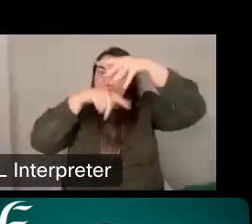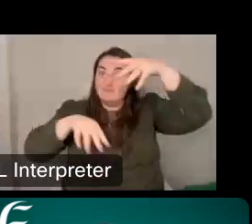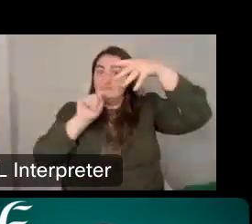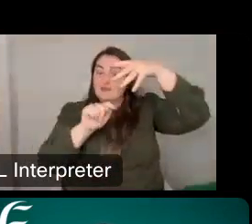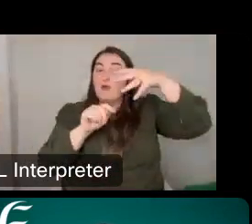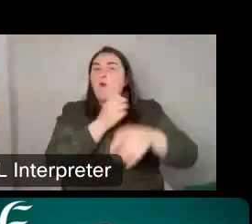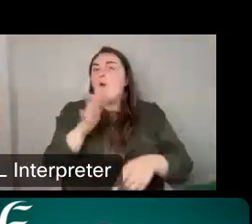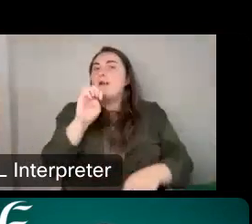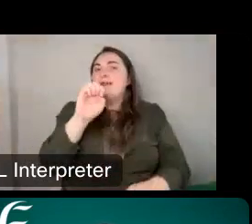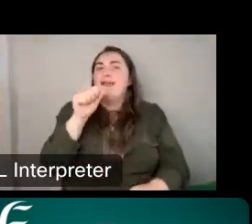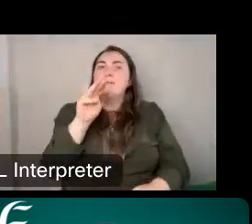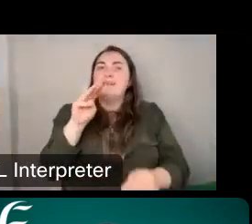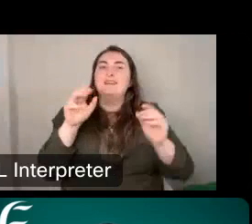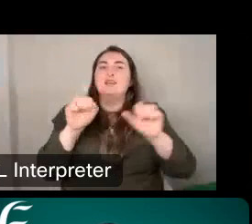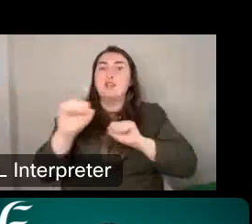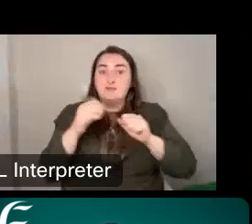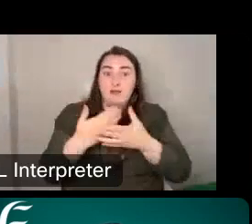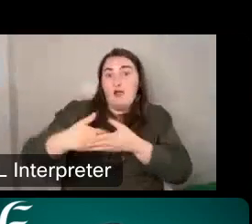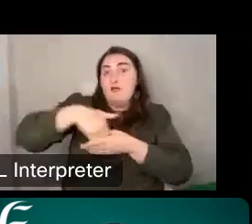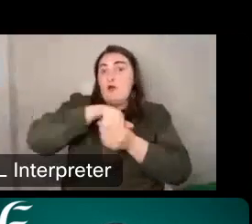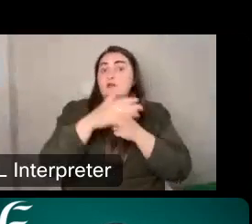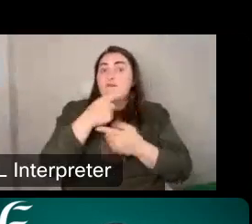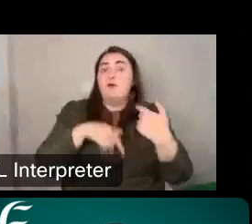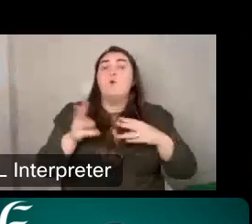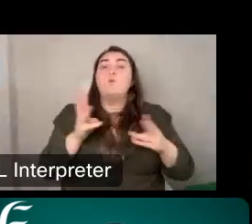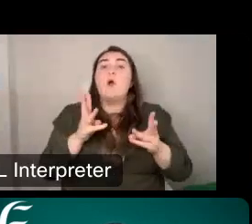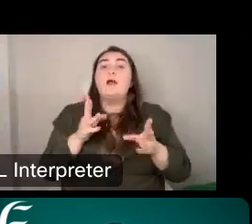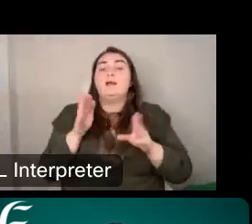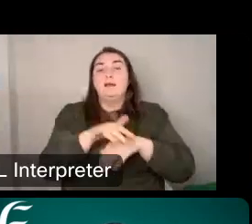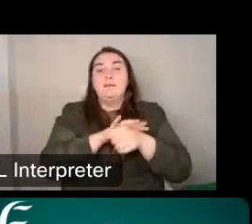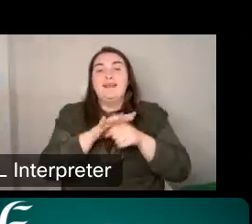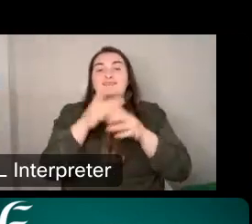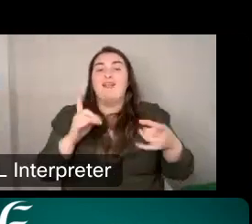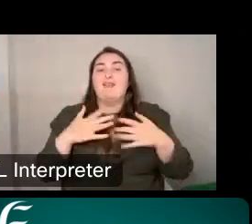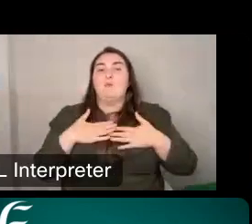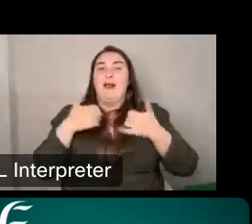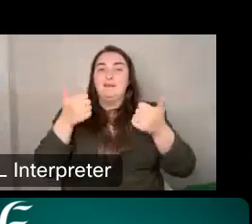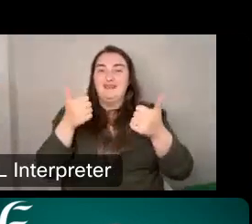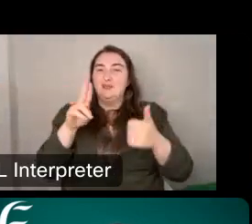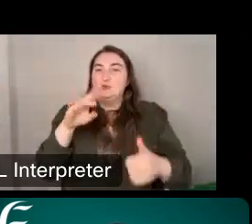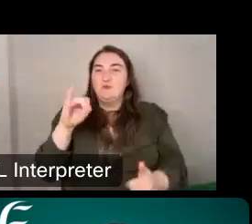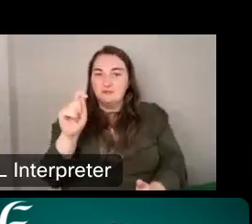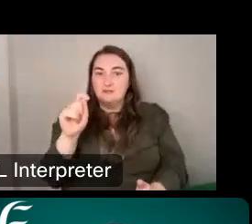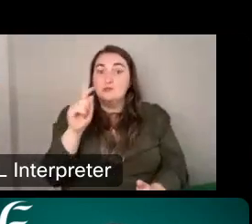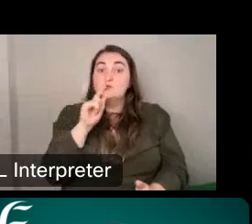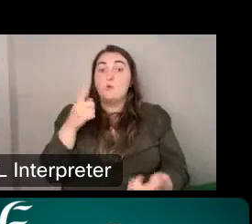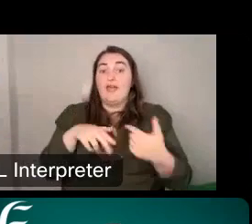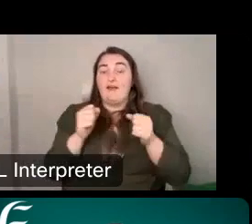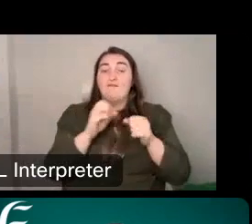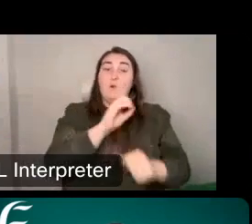services are part of the Workplace Health and Wellbeing unit, and our sister services there are occupational